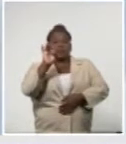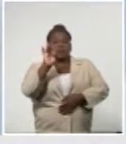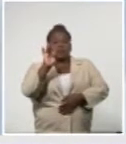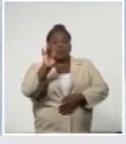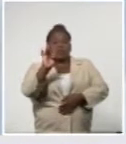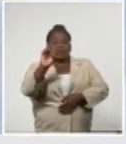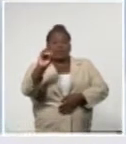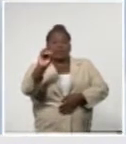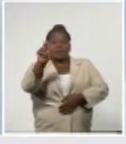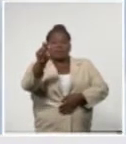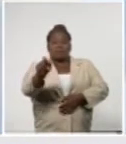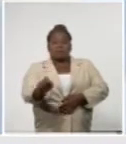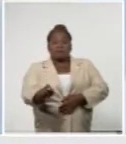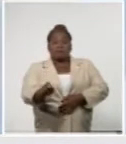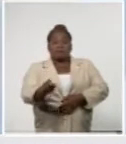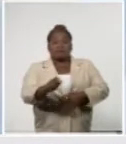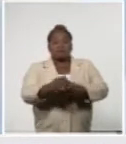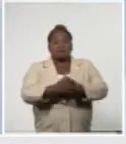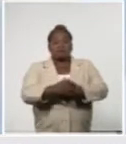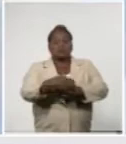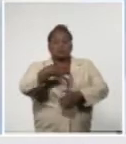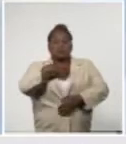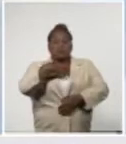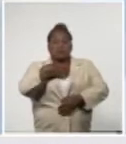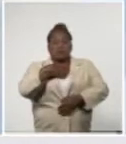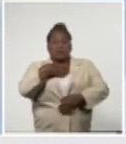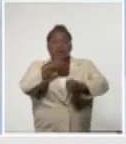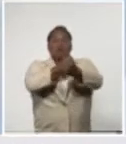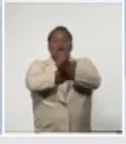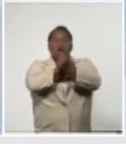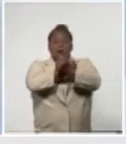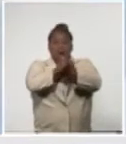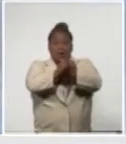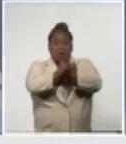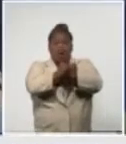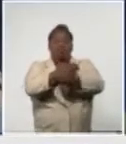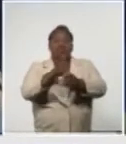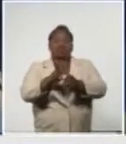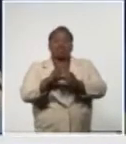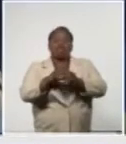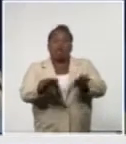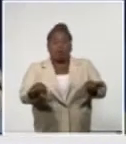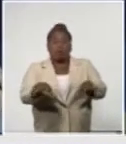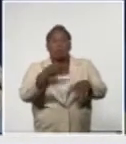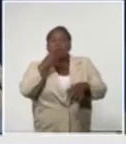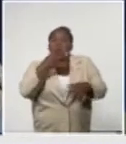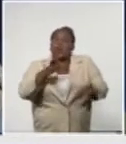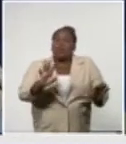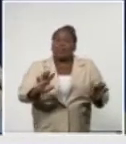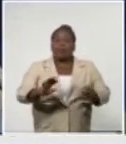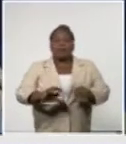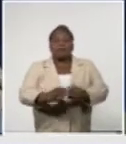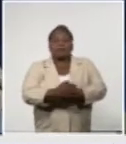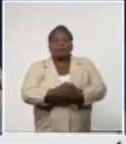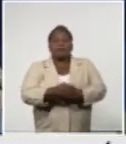different clinical and epidemiological risks in our primary healthcare system.